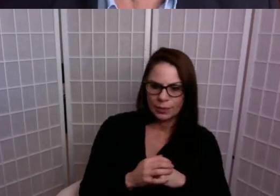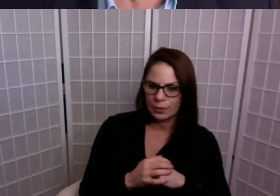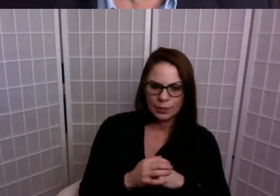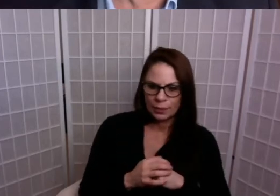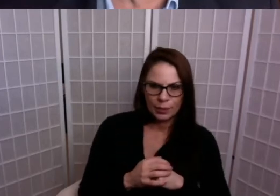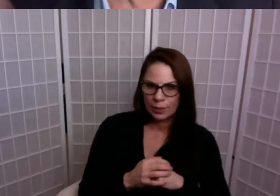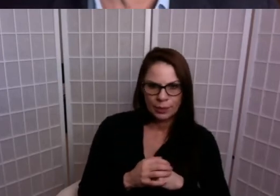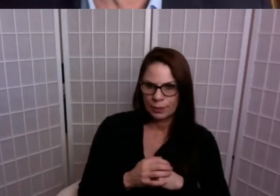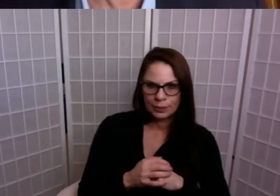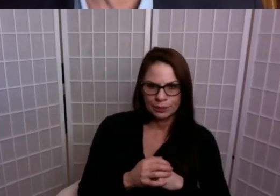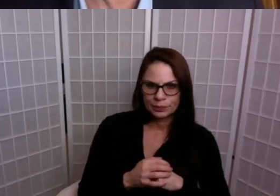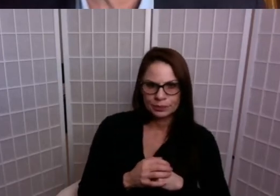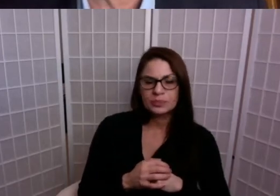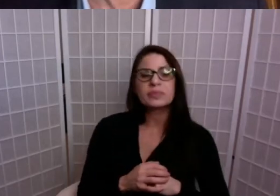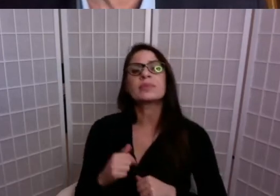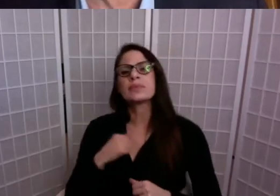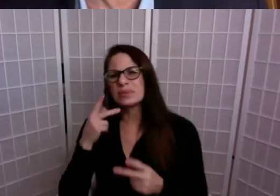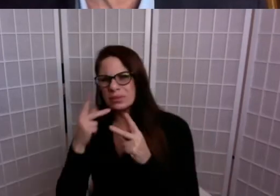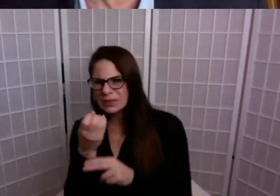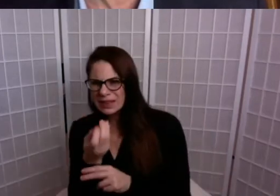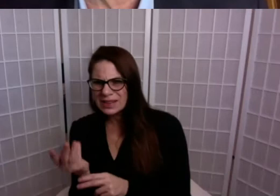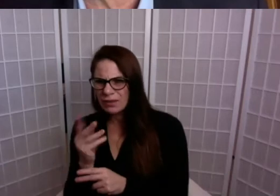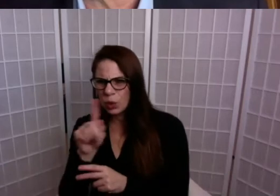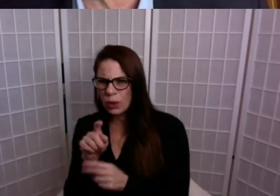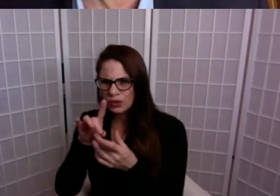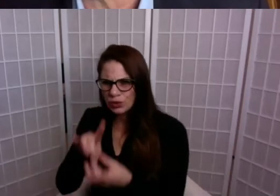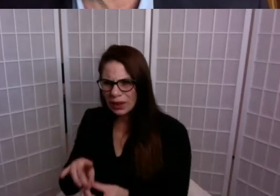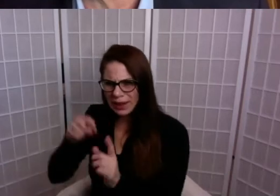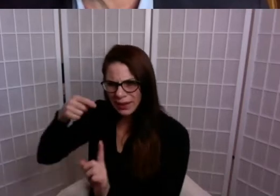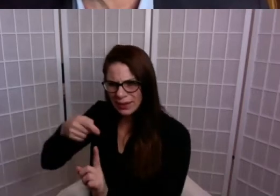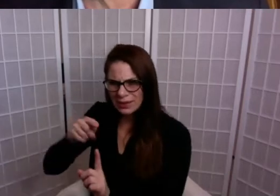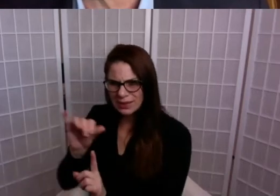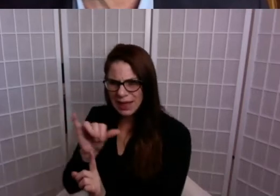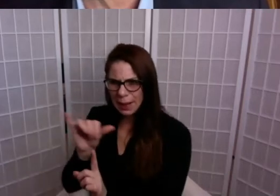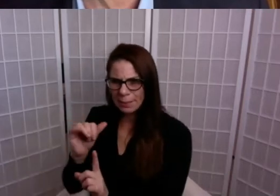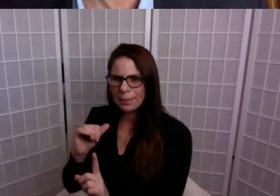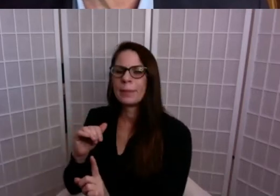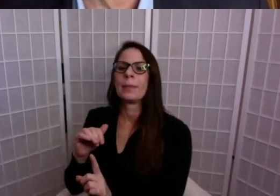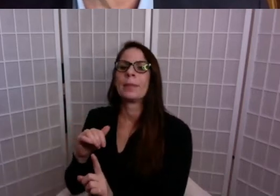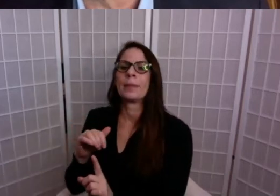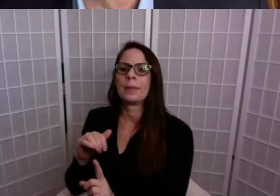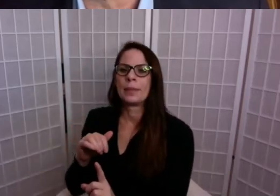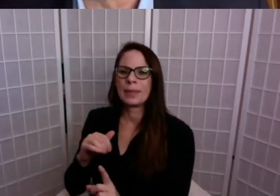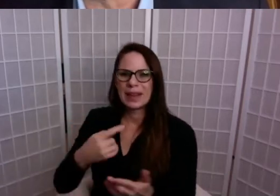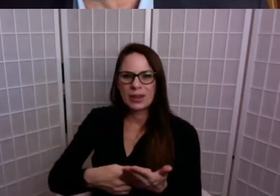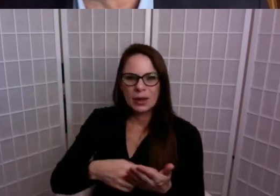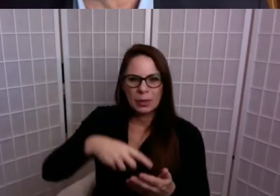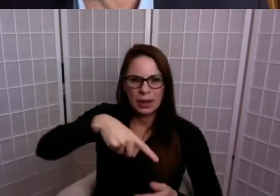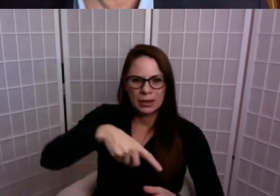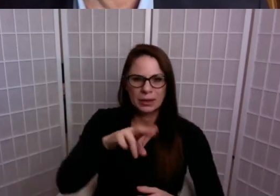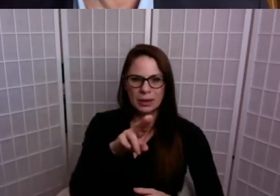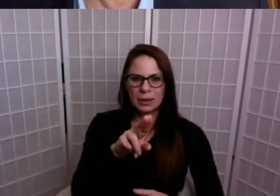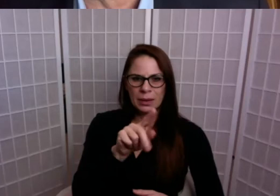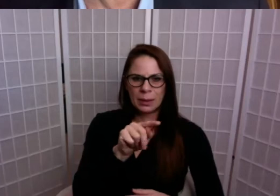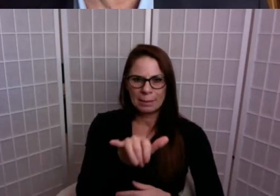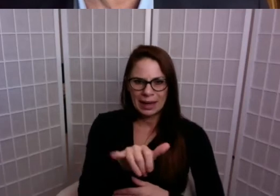Okay, I've seen a couple questions about this. This is sort of an arthritic question, but I'll field it where they talk about putty and other things